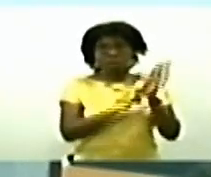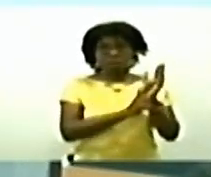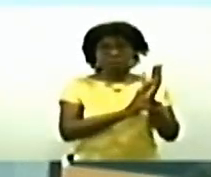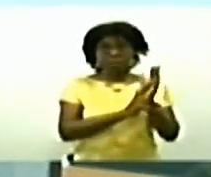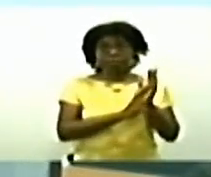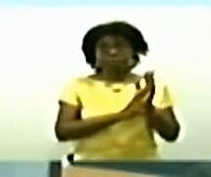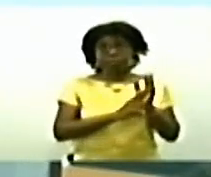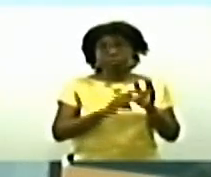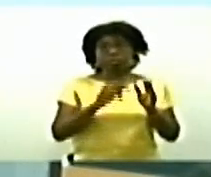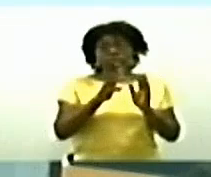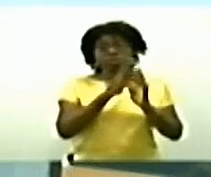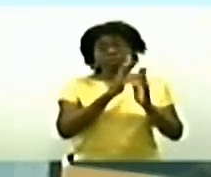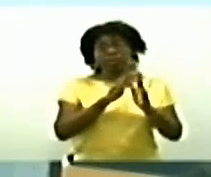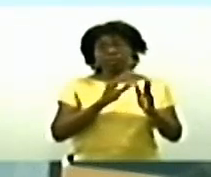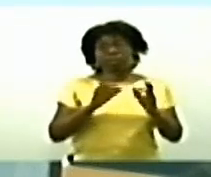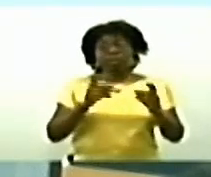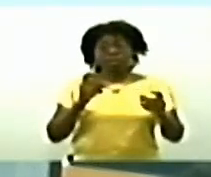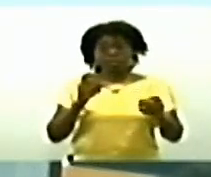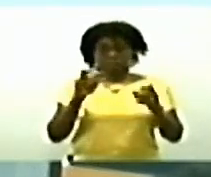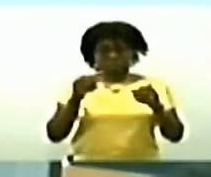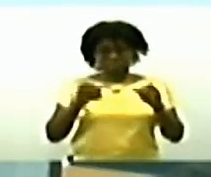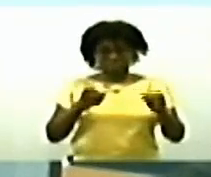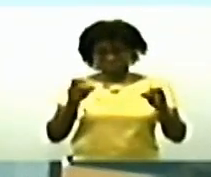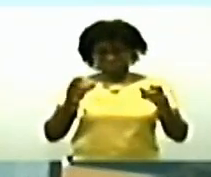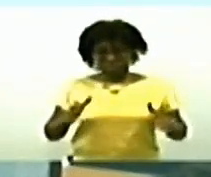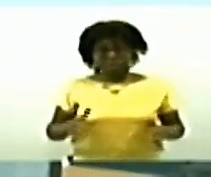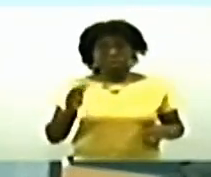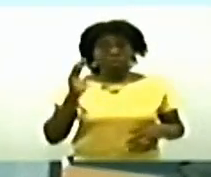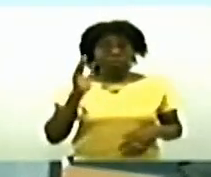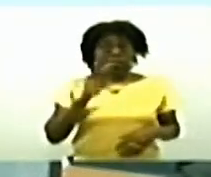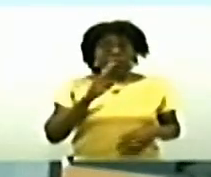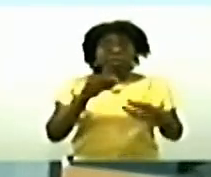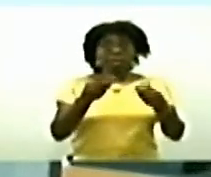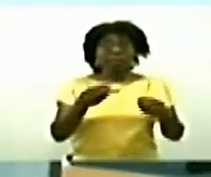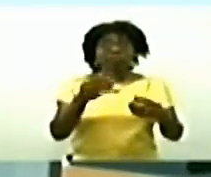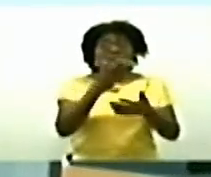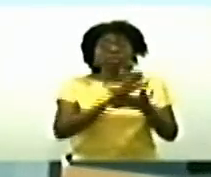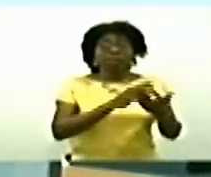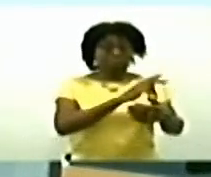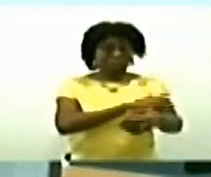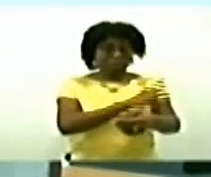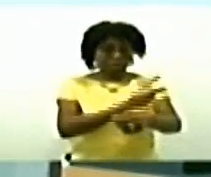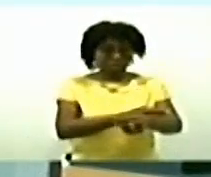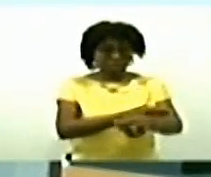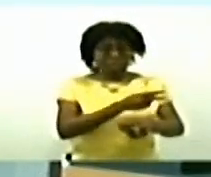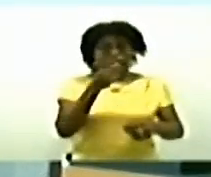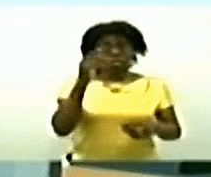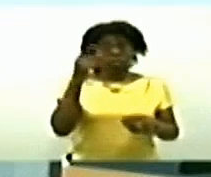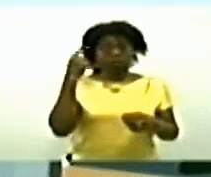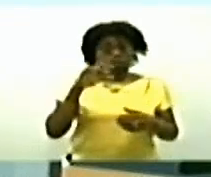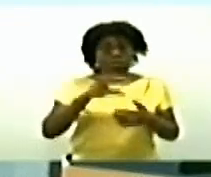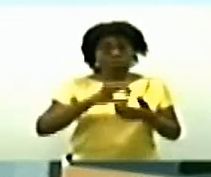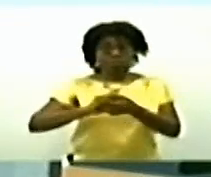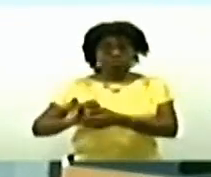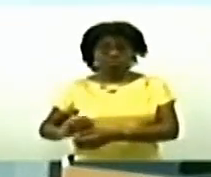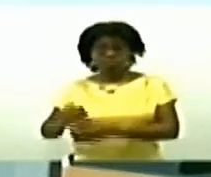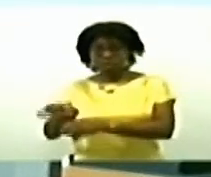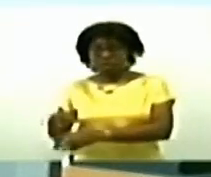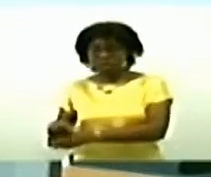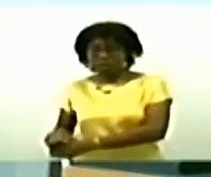The traffic warden will be given certain powers and powers of immobilizing vehicles. We have to respect